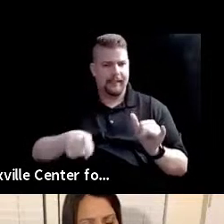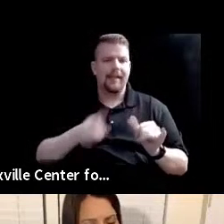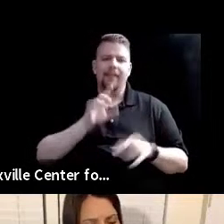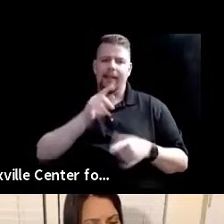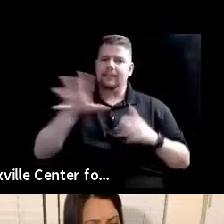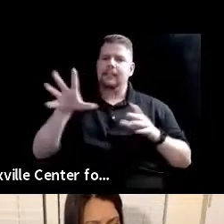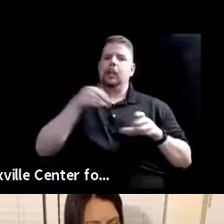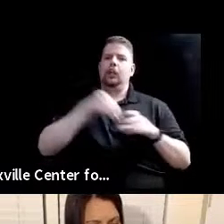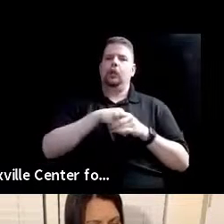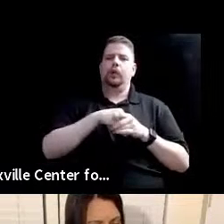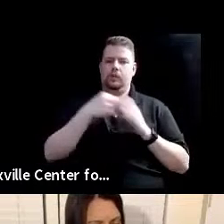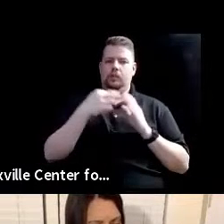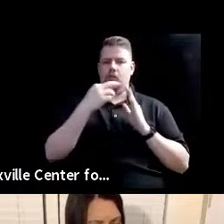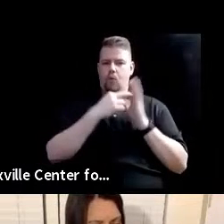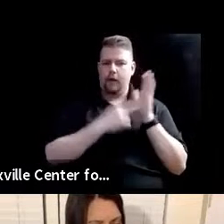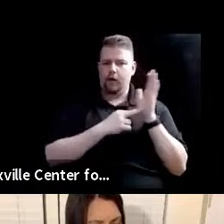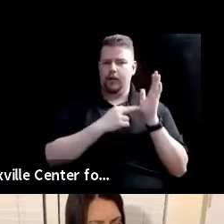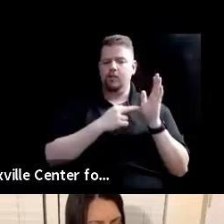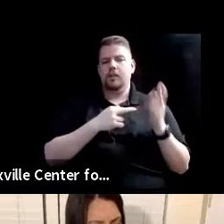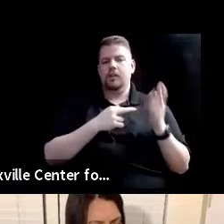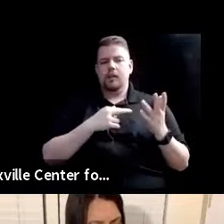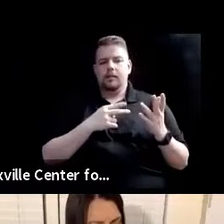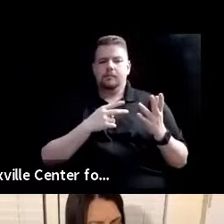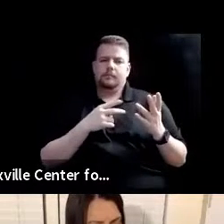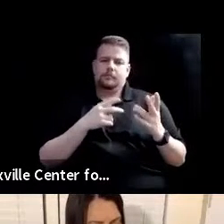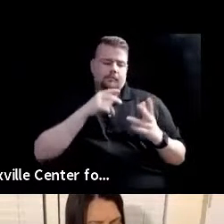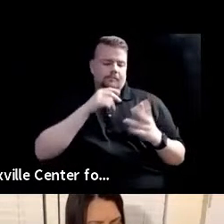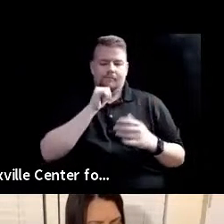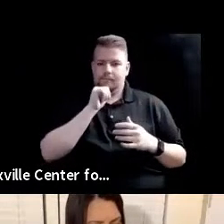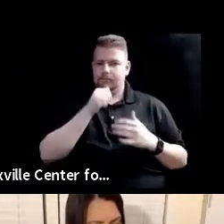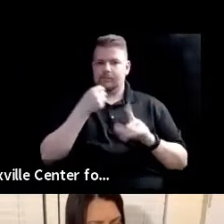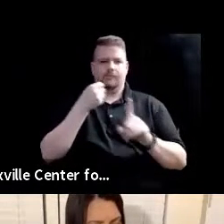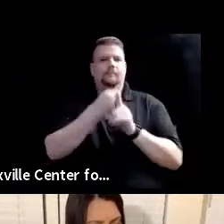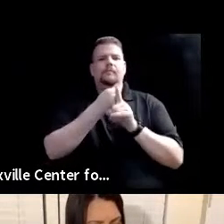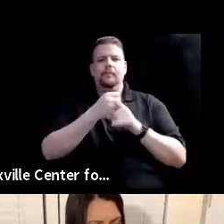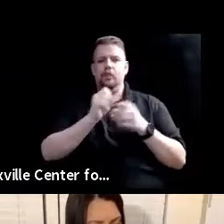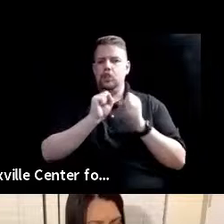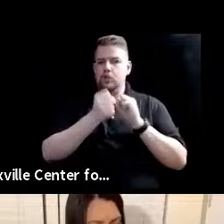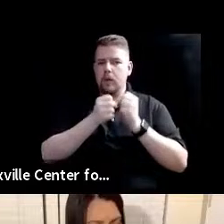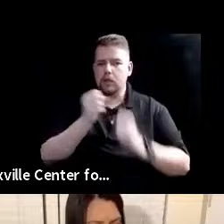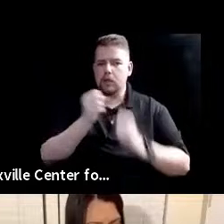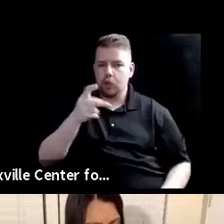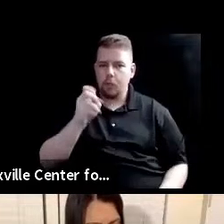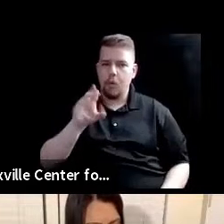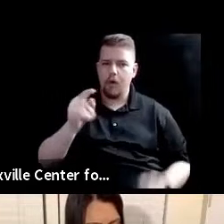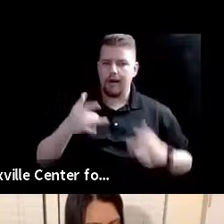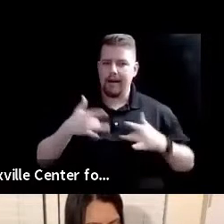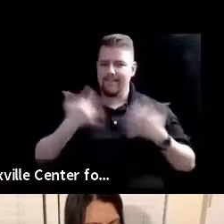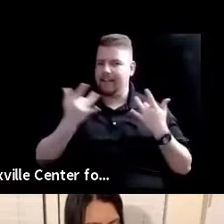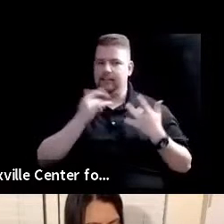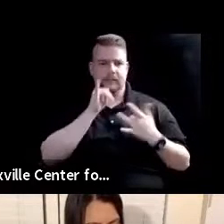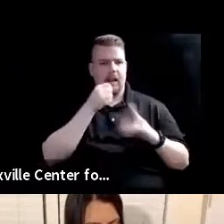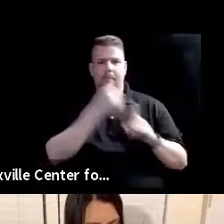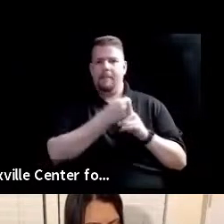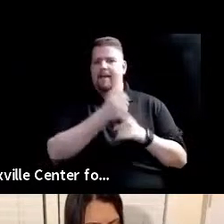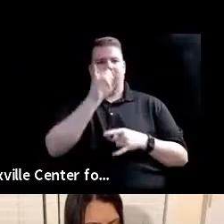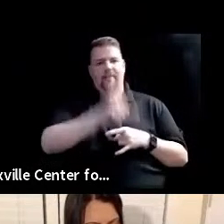regulation. We wouldn't impact, sporting events, those kind of things. These